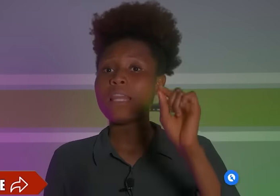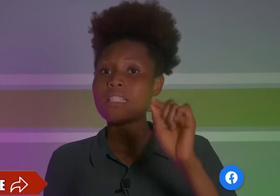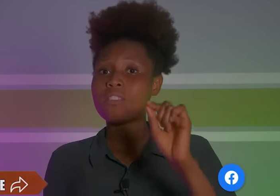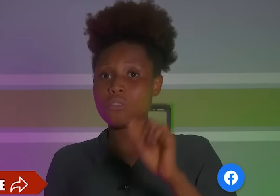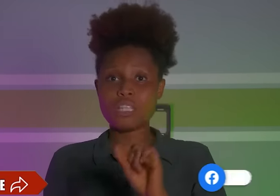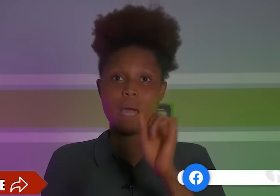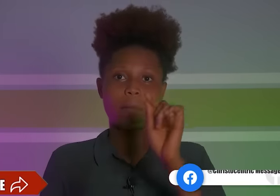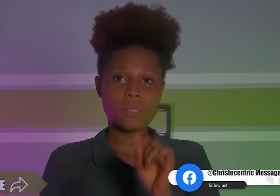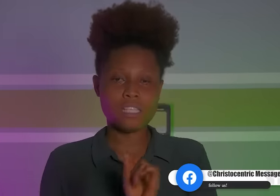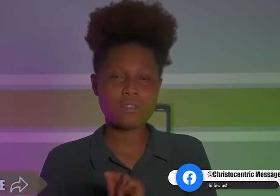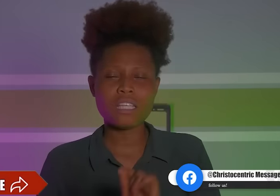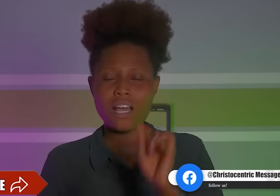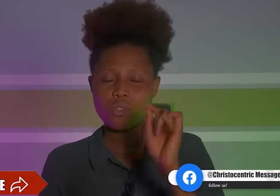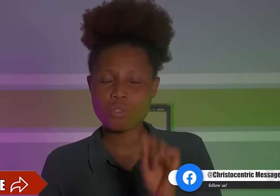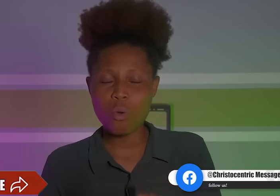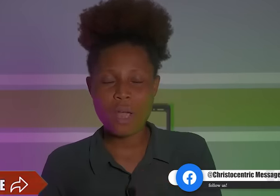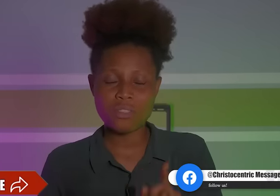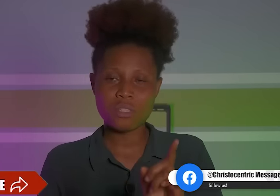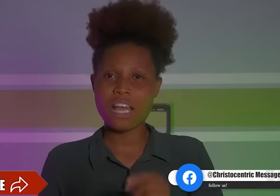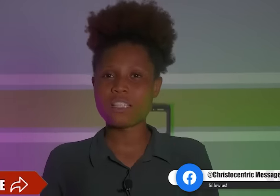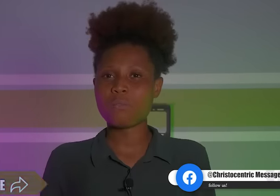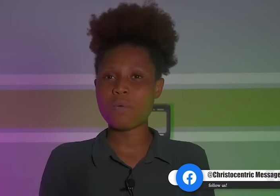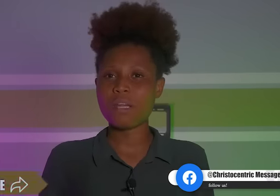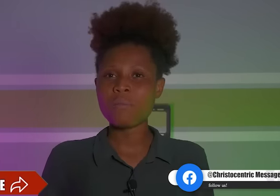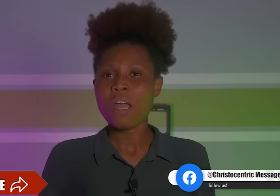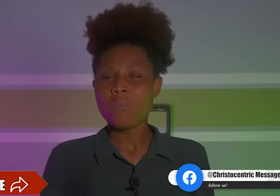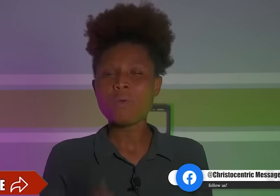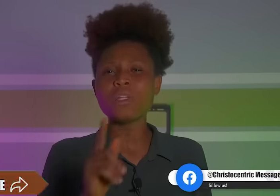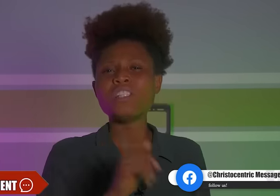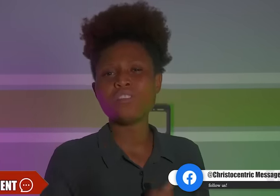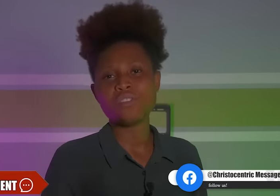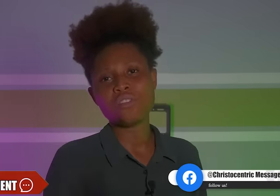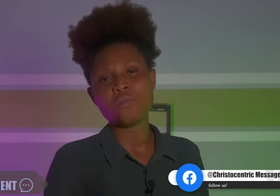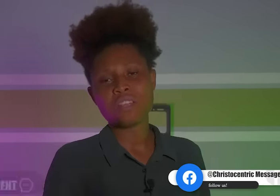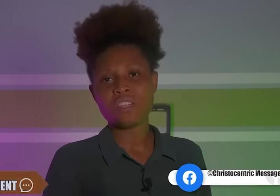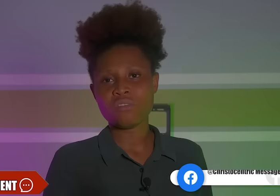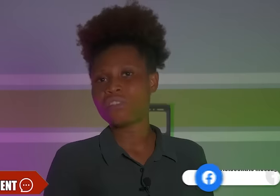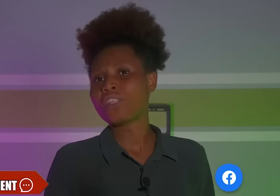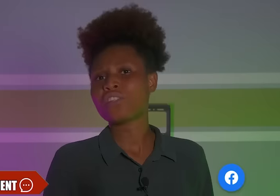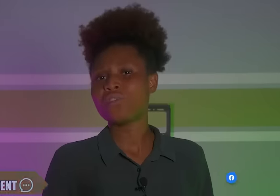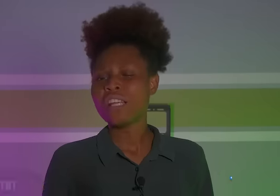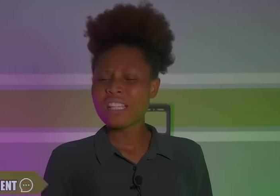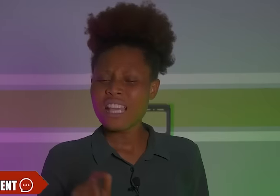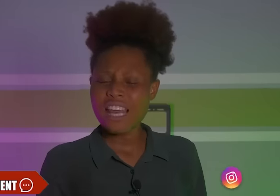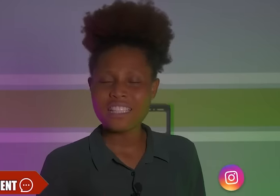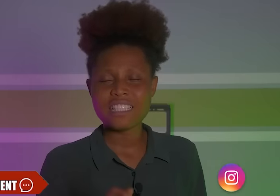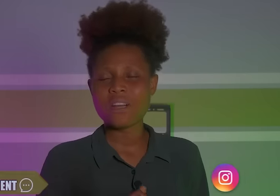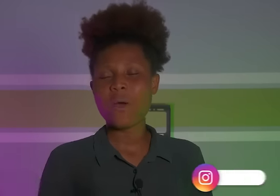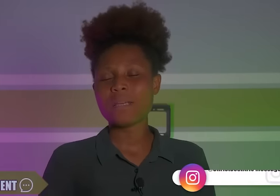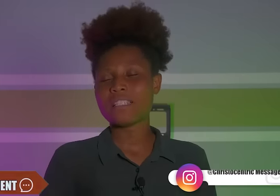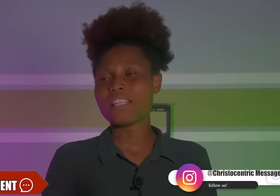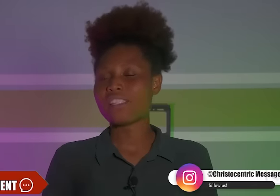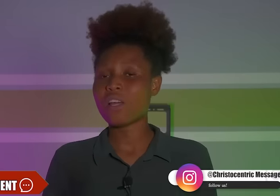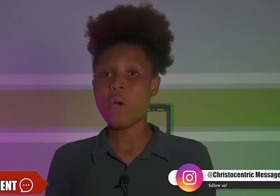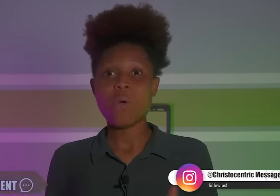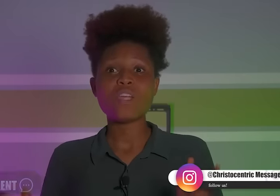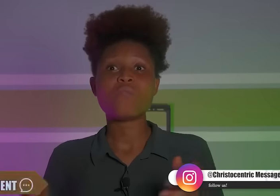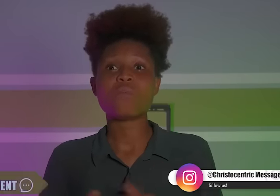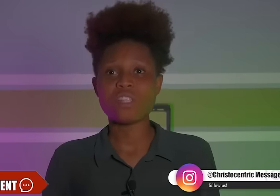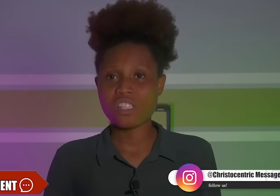be a blessing to their body, to their soul, and to their spirit. We would need you to do one thing for us too. Tell us in the comment